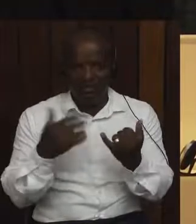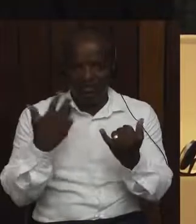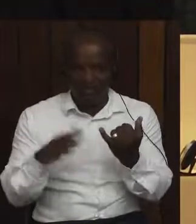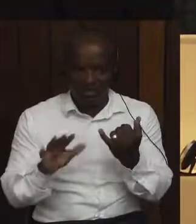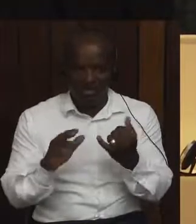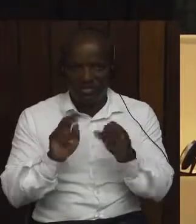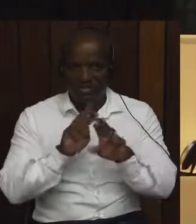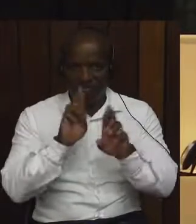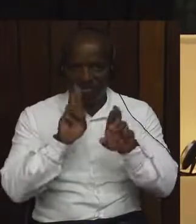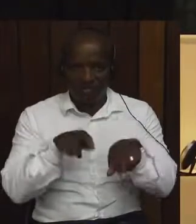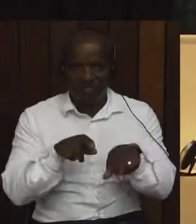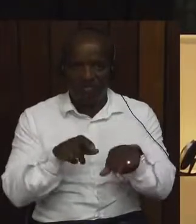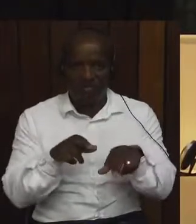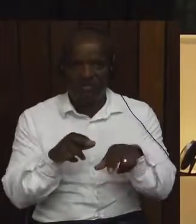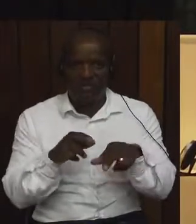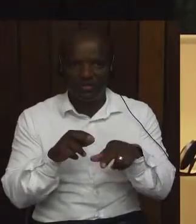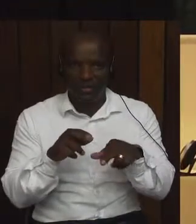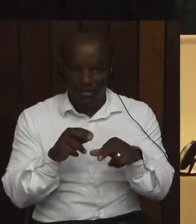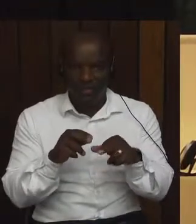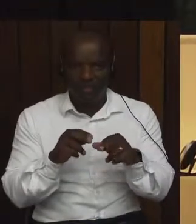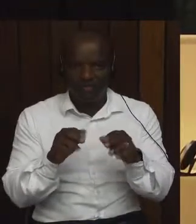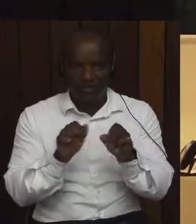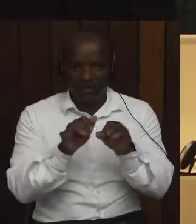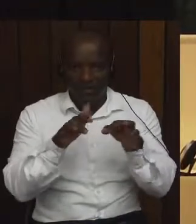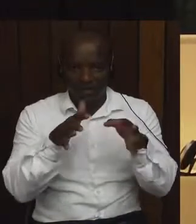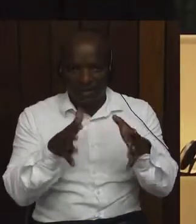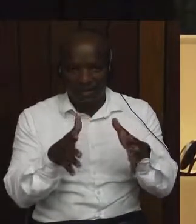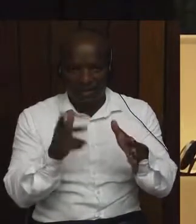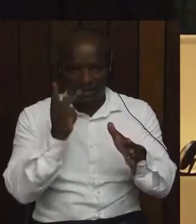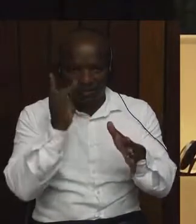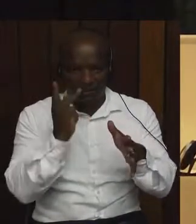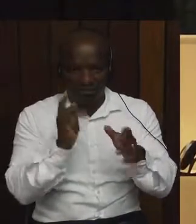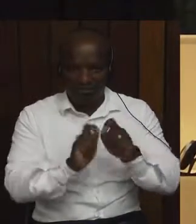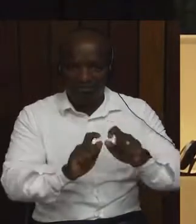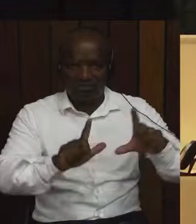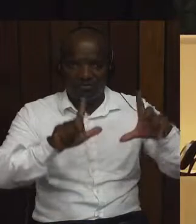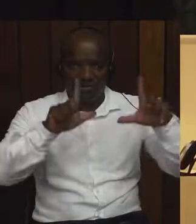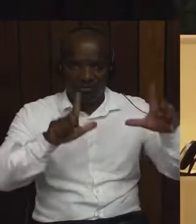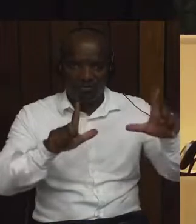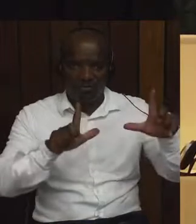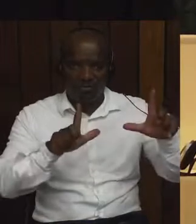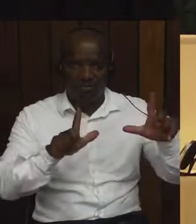can see in this table here, it